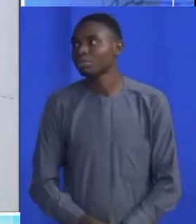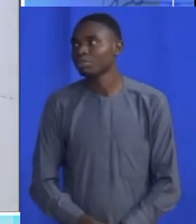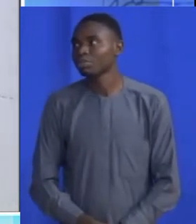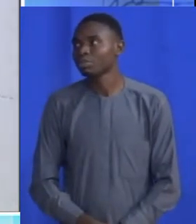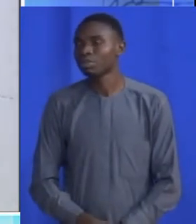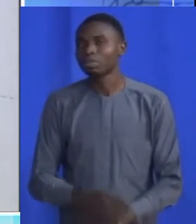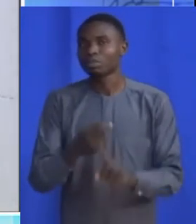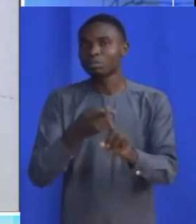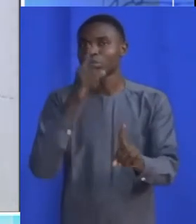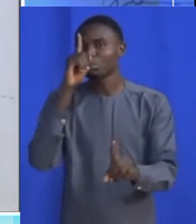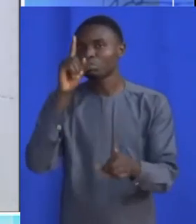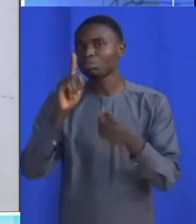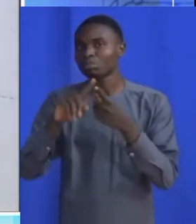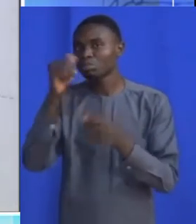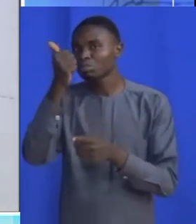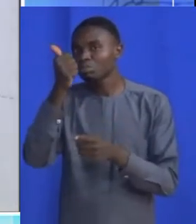to certain